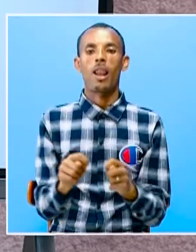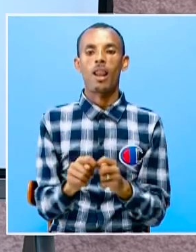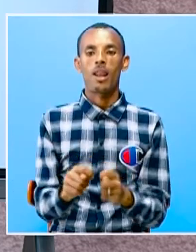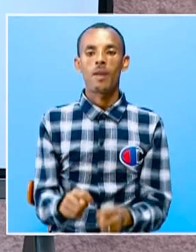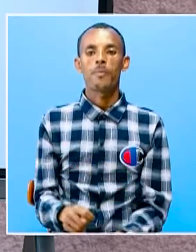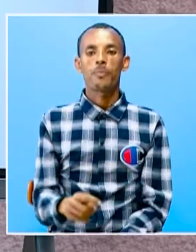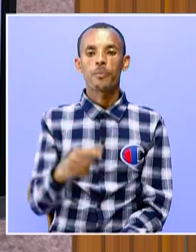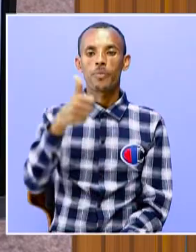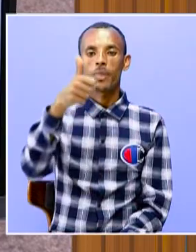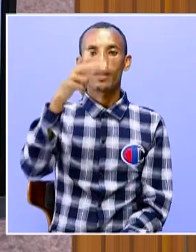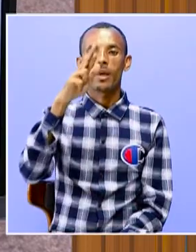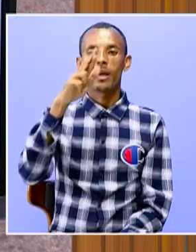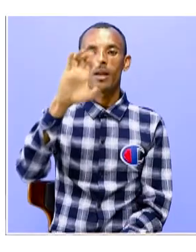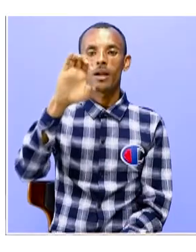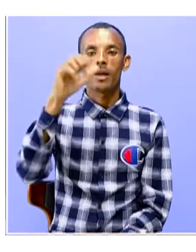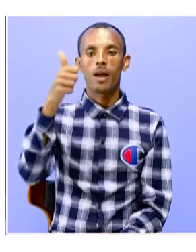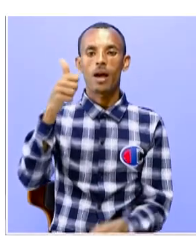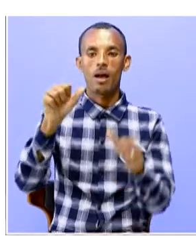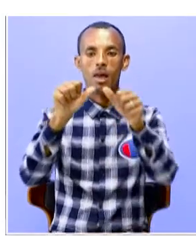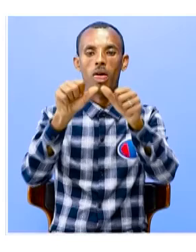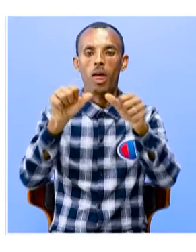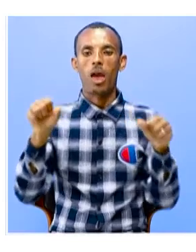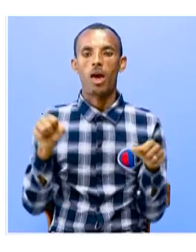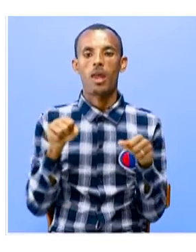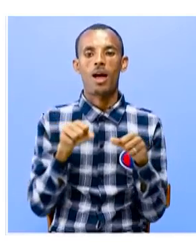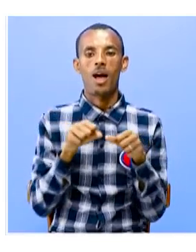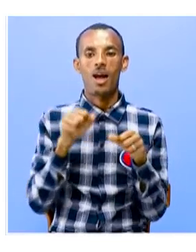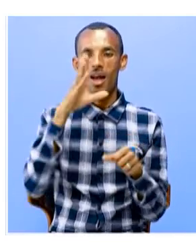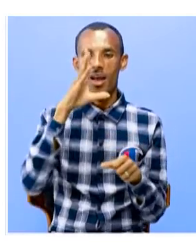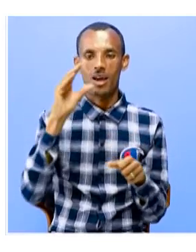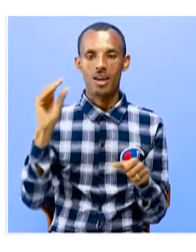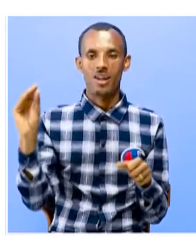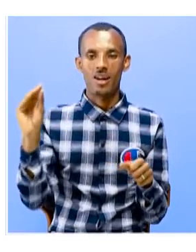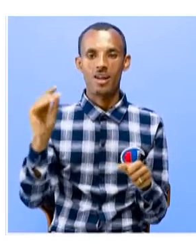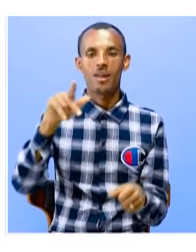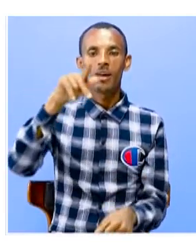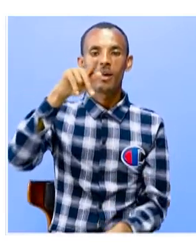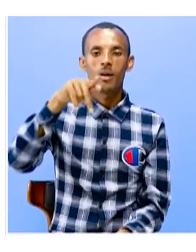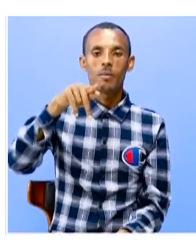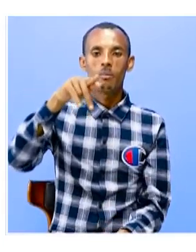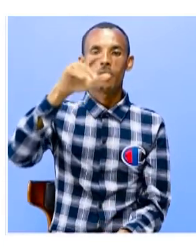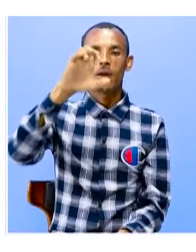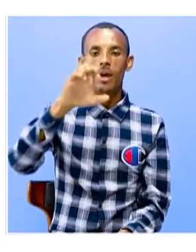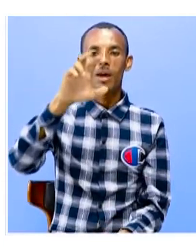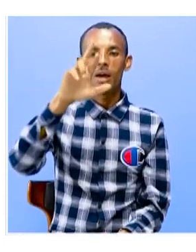So, lesson topic, it is area and